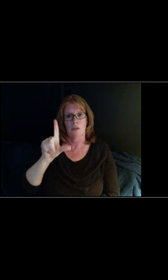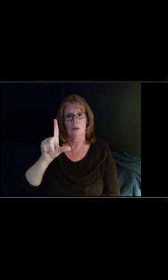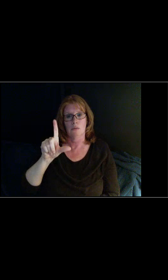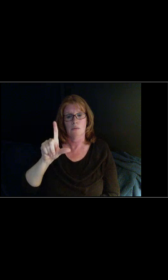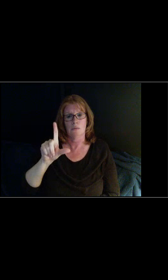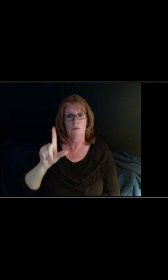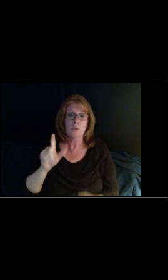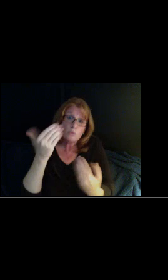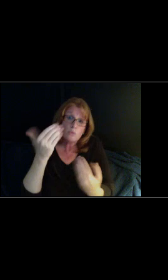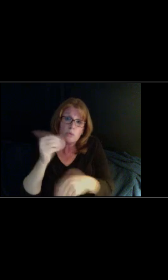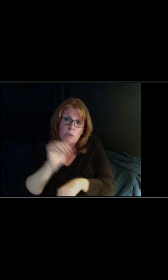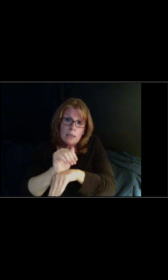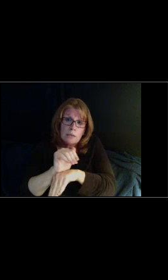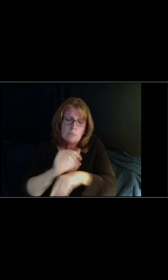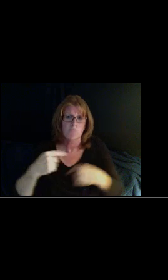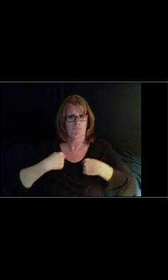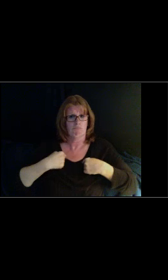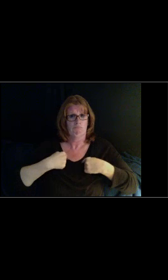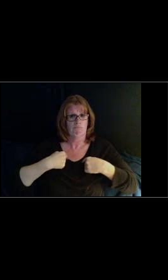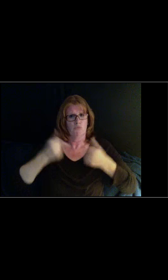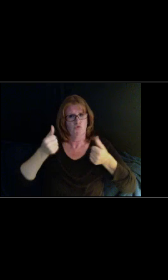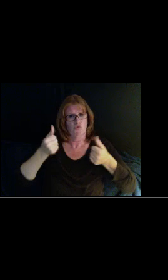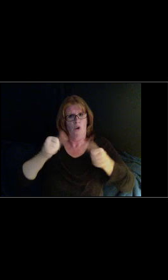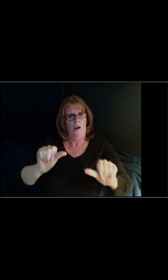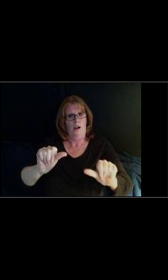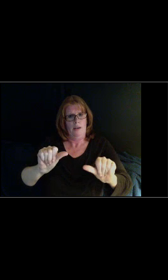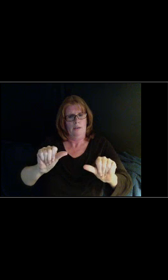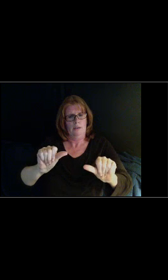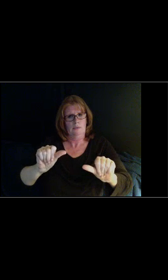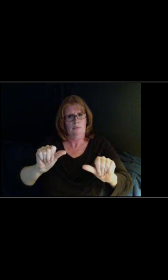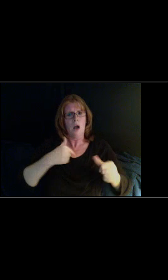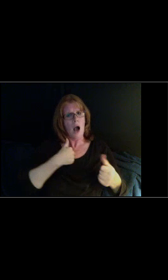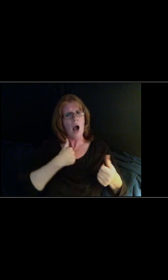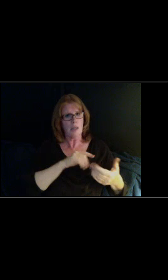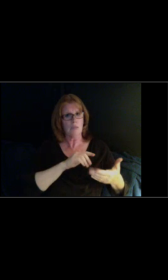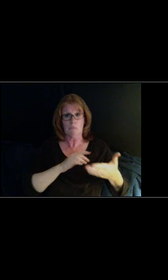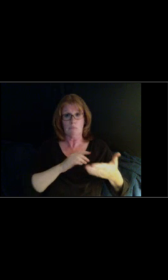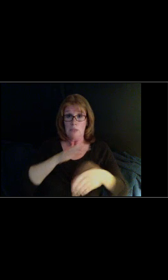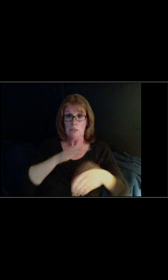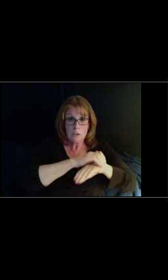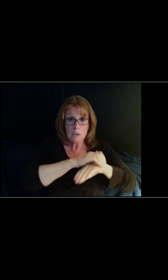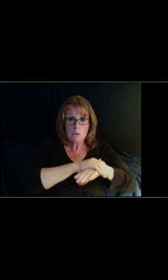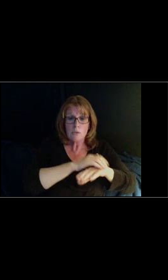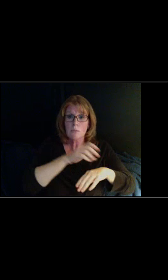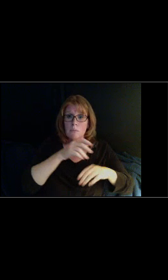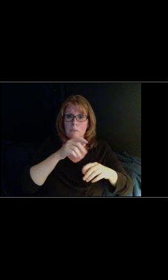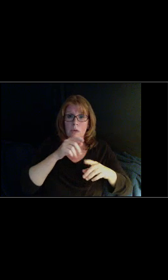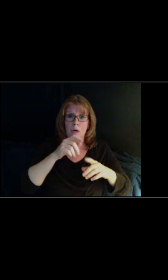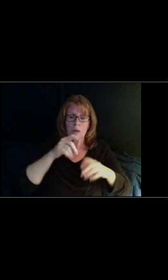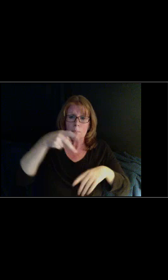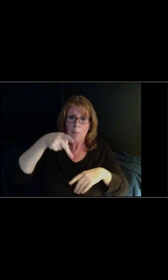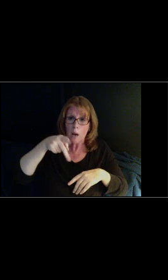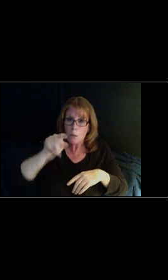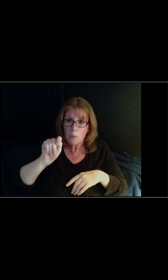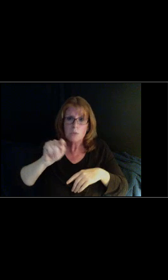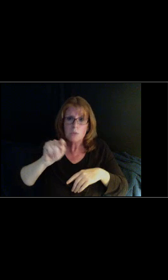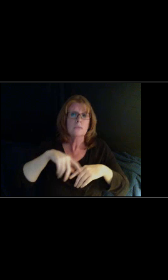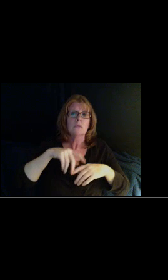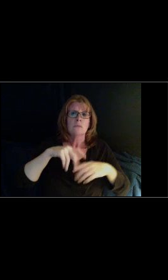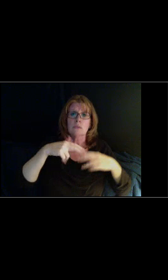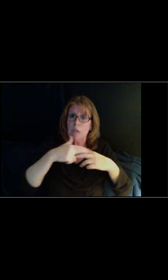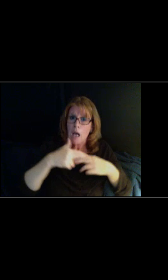into ASL. And sometimes it's conceived in ASL. As for myself this evening, what I tried to do was